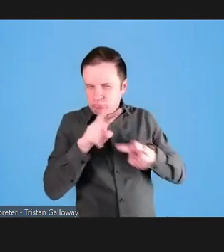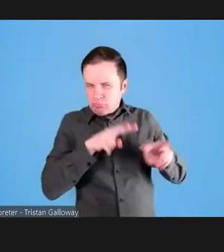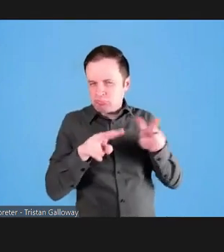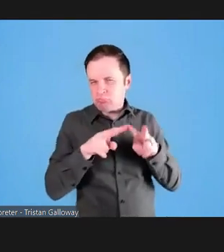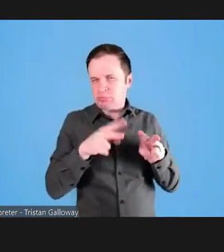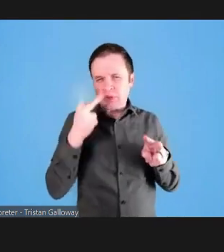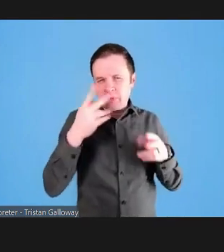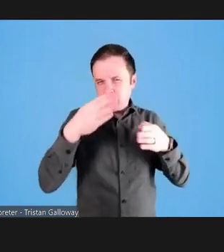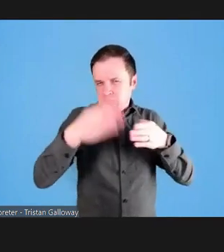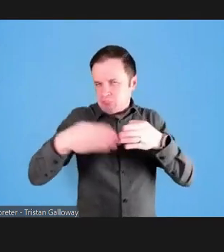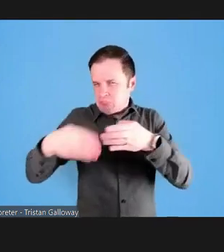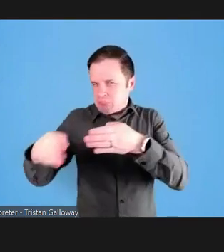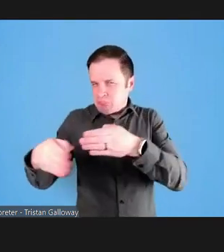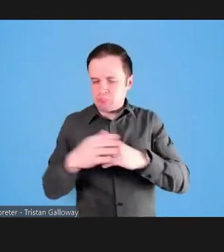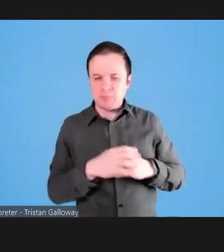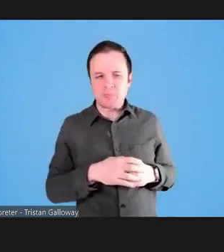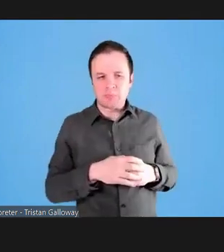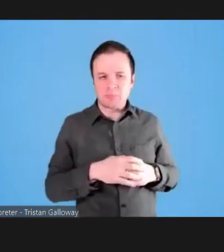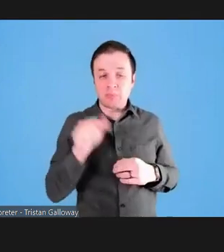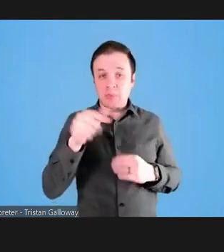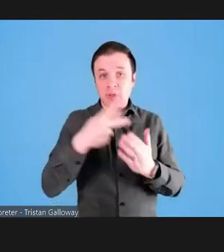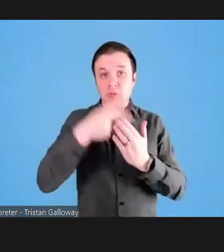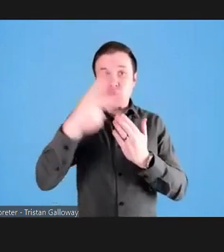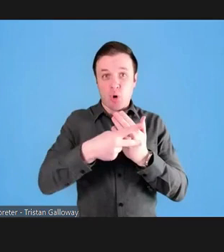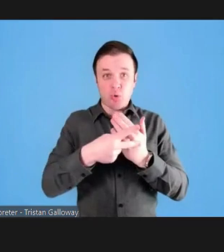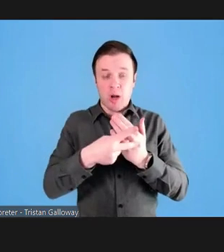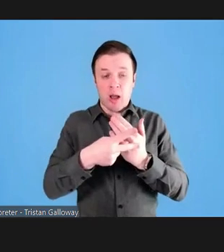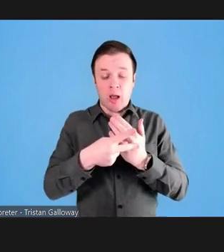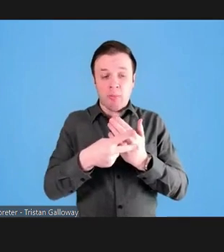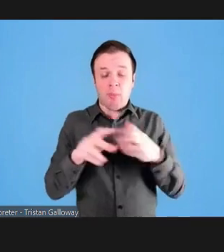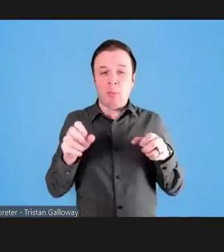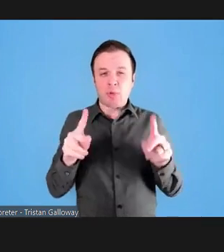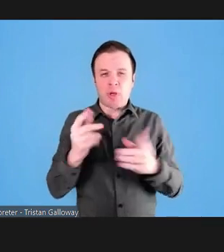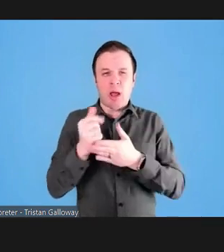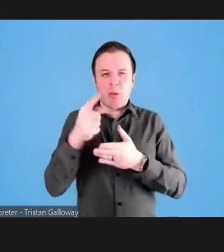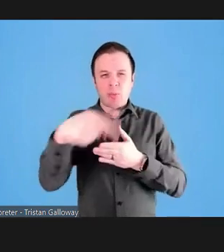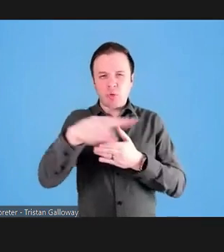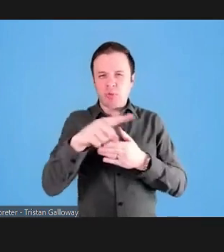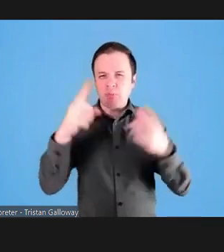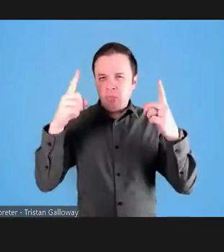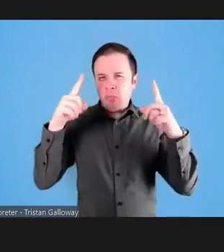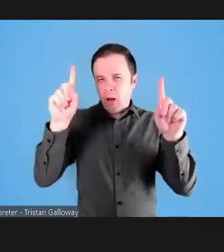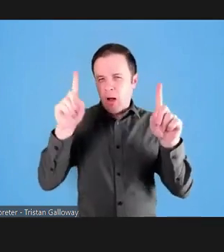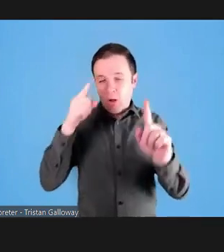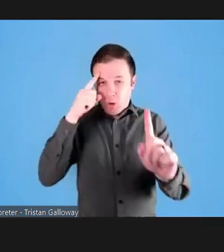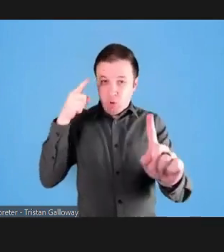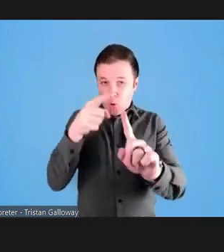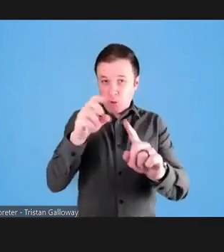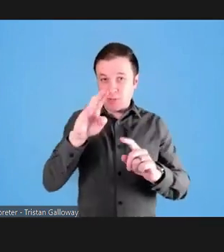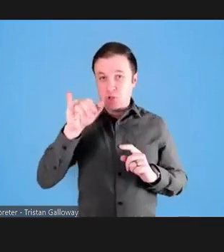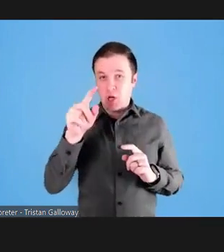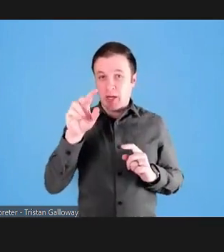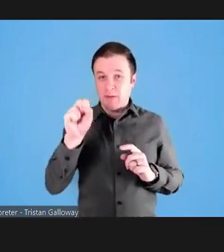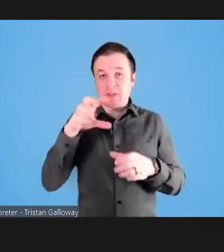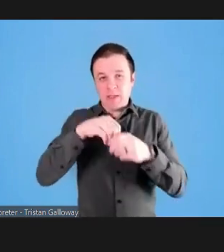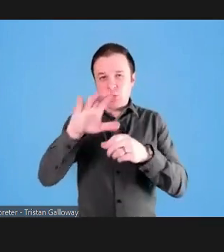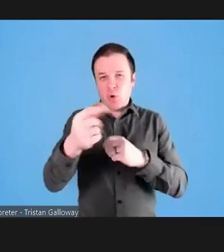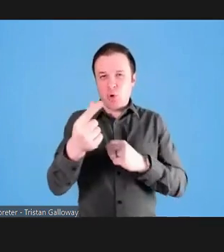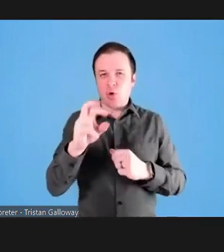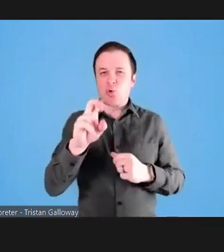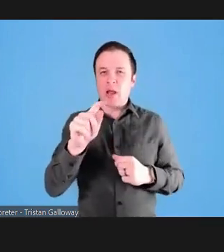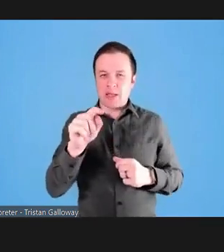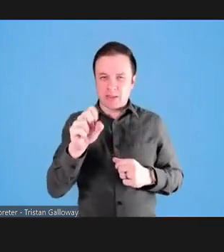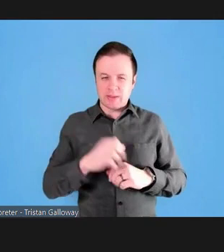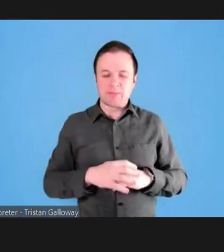outcomes. This program is an opportunity to help you meet the goals and objectives in your grants. Now I will go